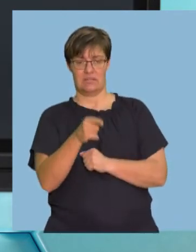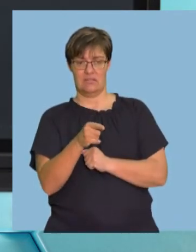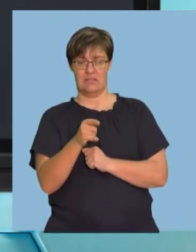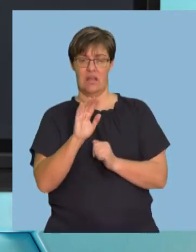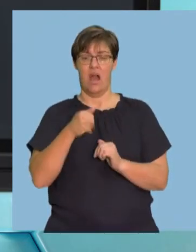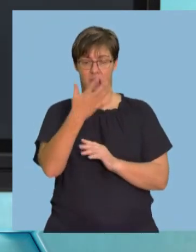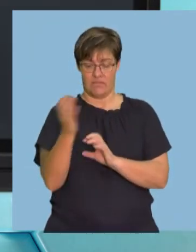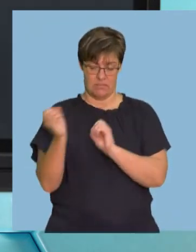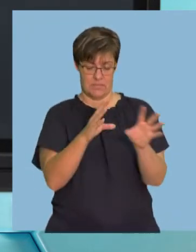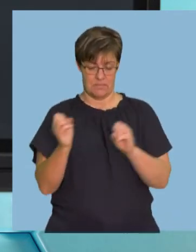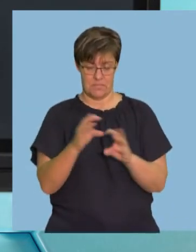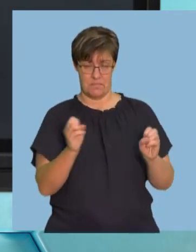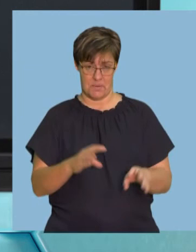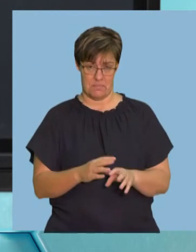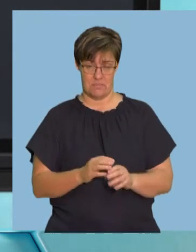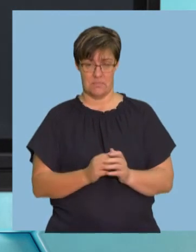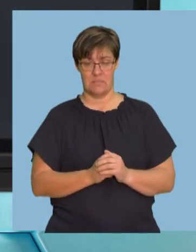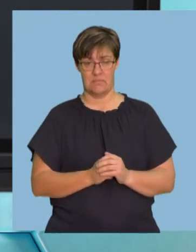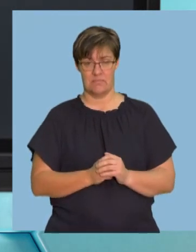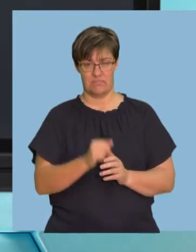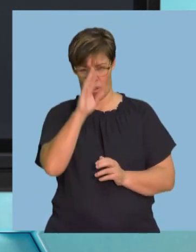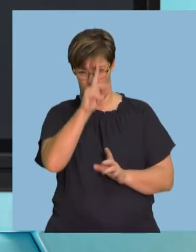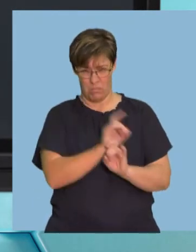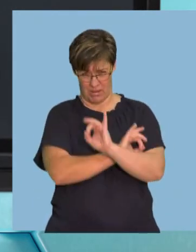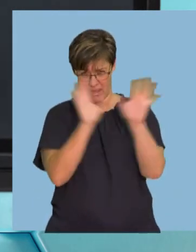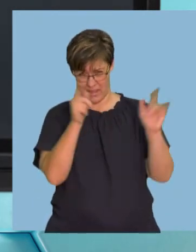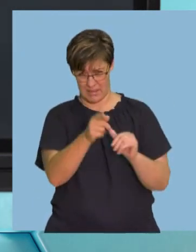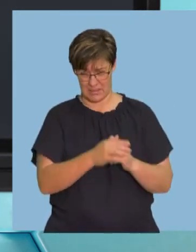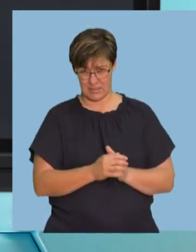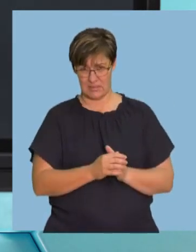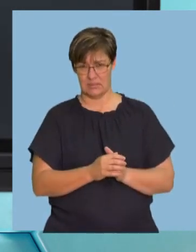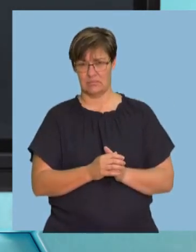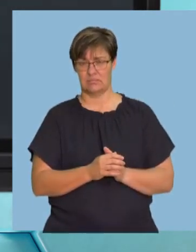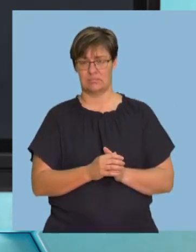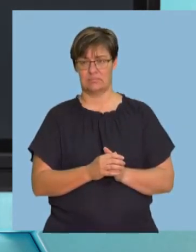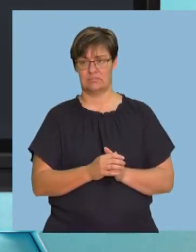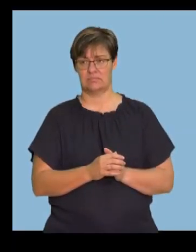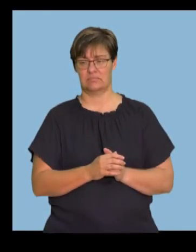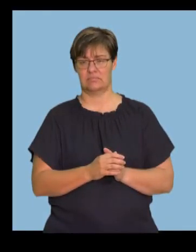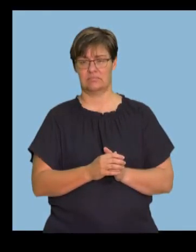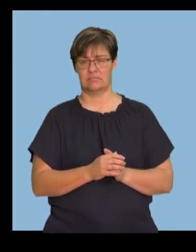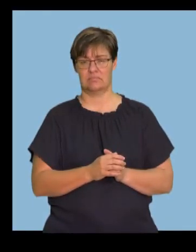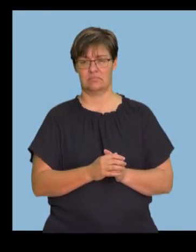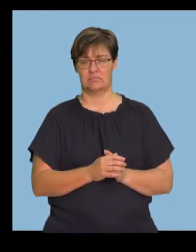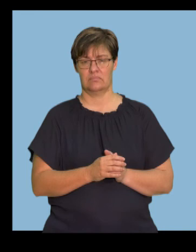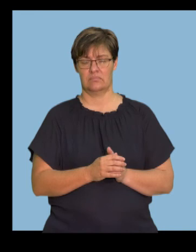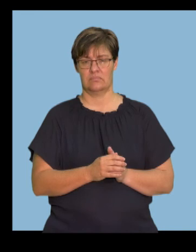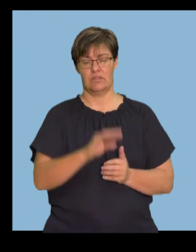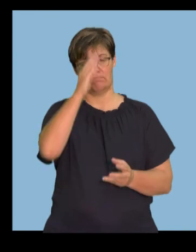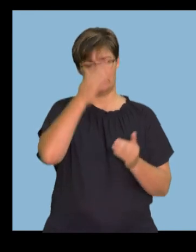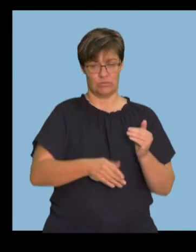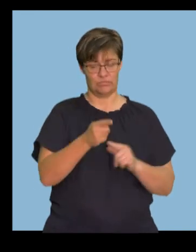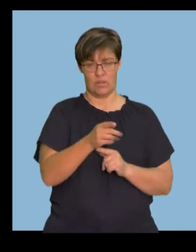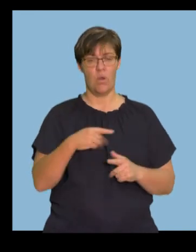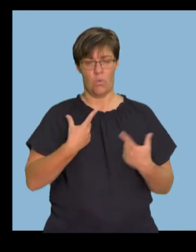then you can isolate the unknown after the substitution has been carried out. I hope that makes a lot of sense, right? Okay,